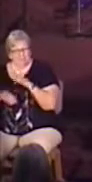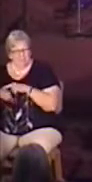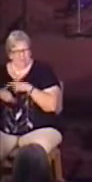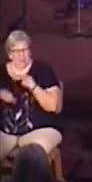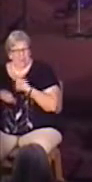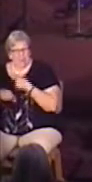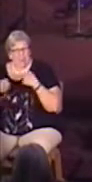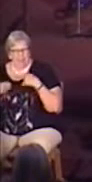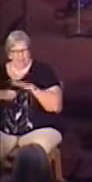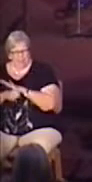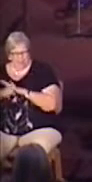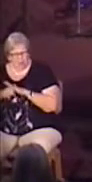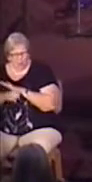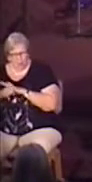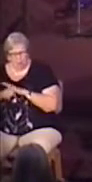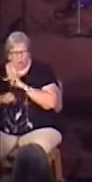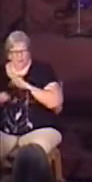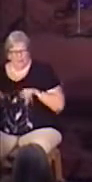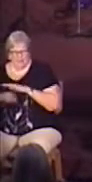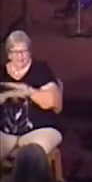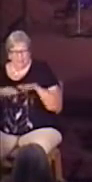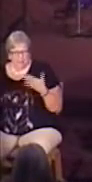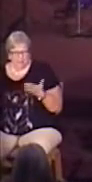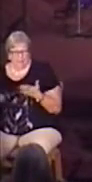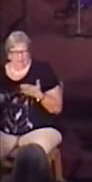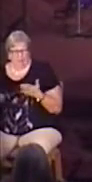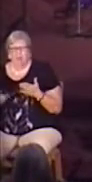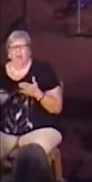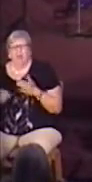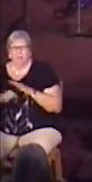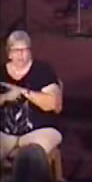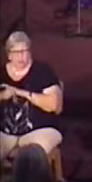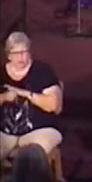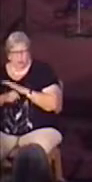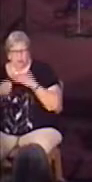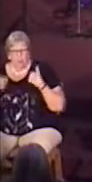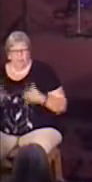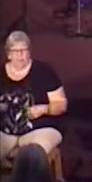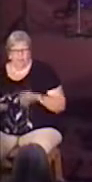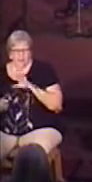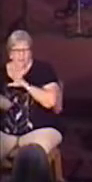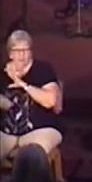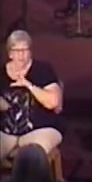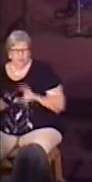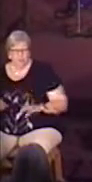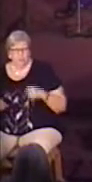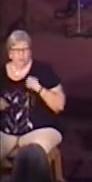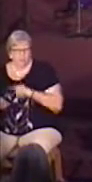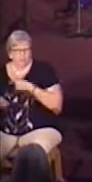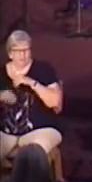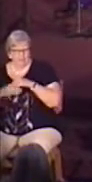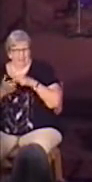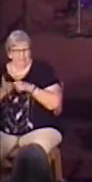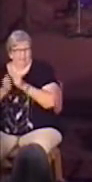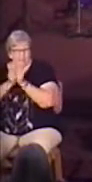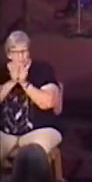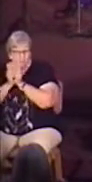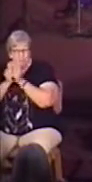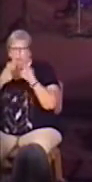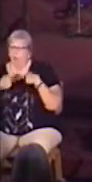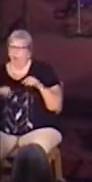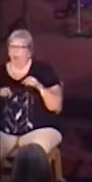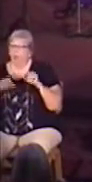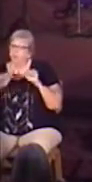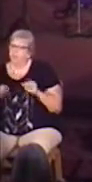got the local kingdom here. We've got the local body of Christ, and we are one church. We are in this together. And so while there